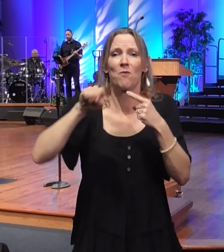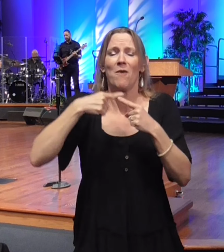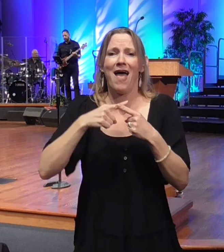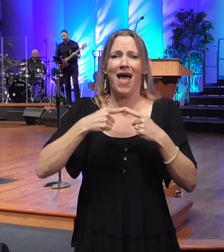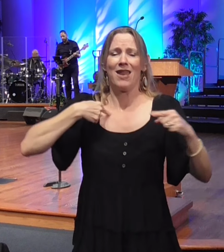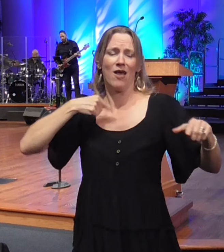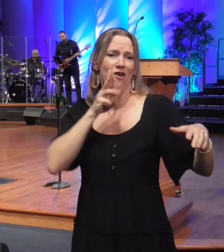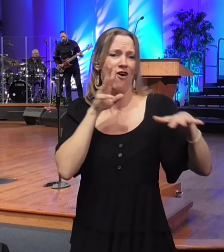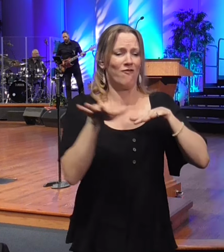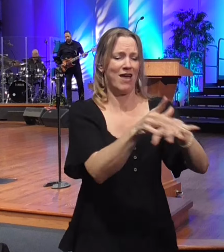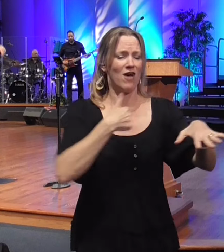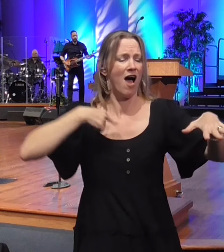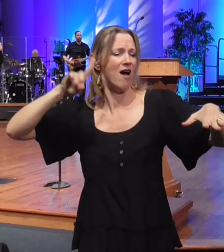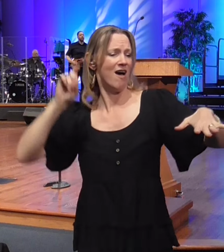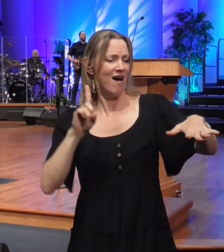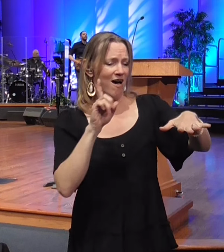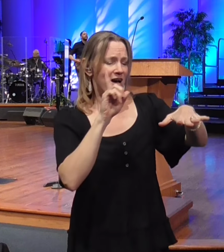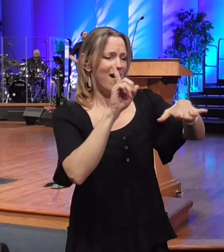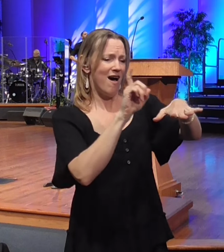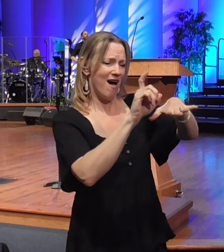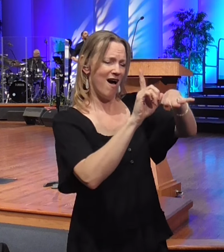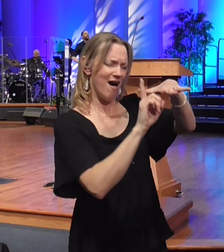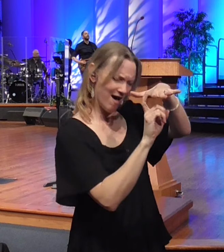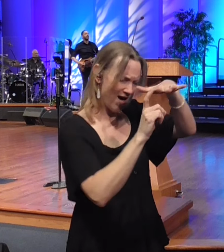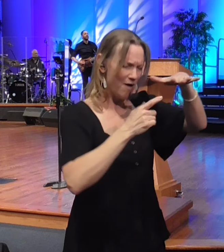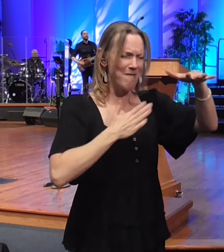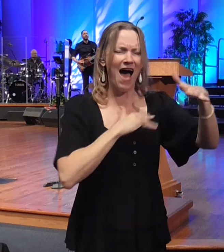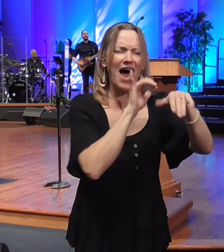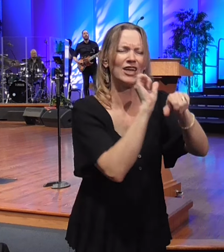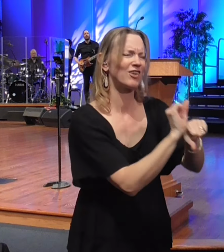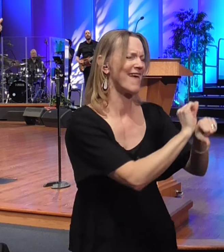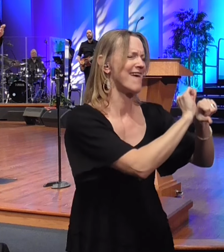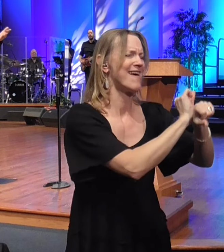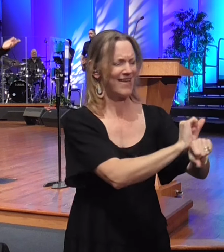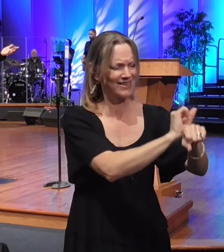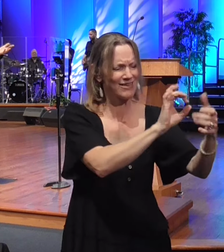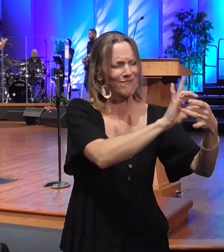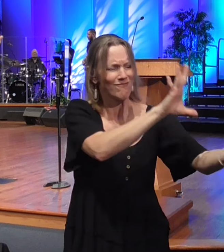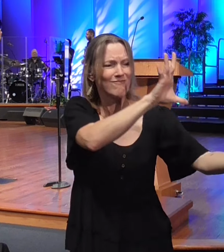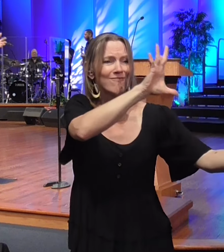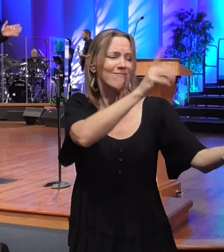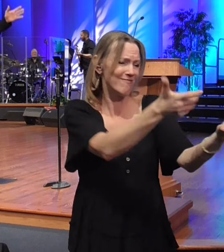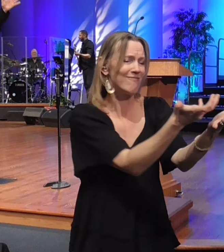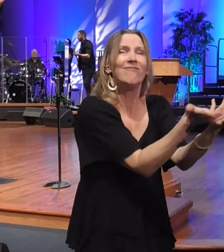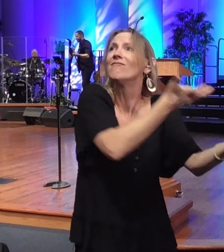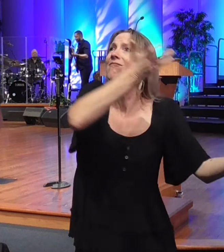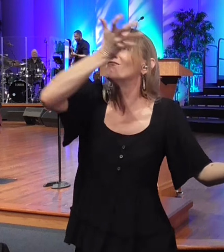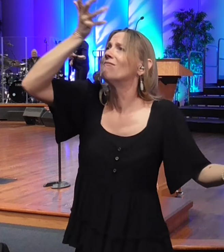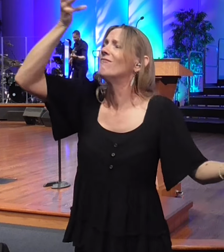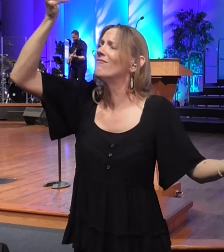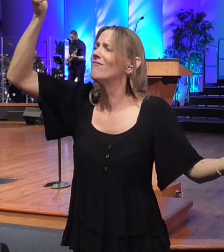into the water. Can't see my chains since I gave them to the Father.